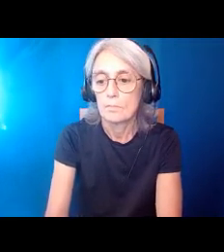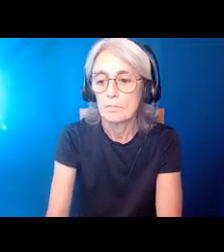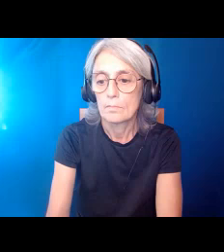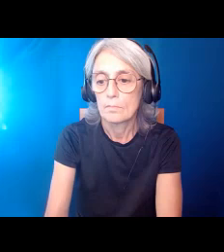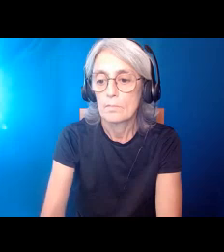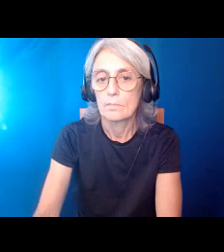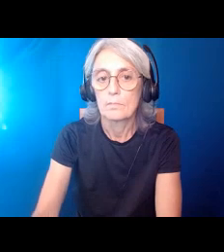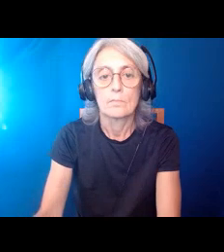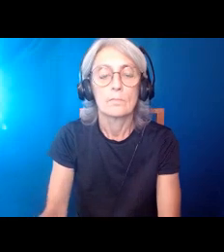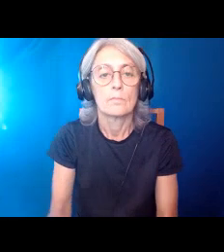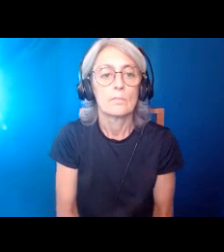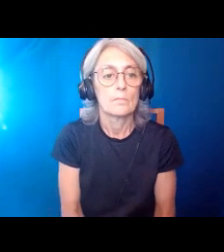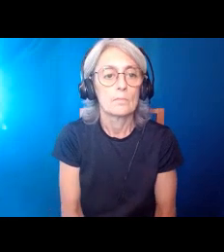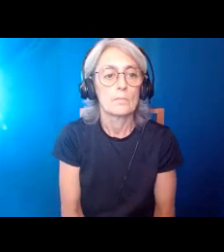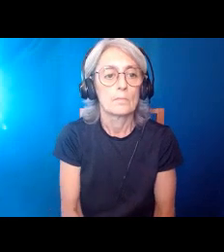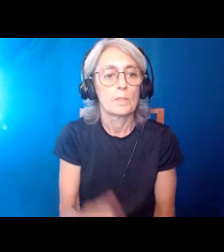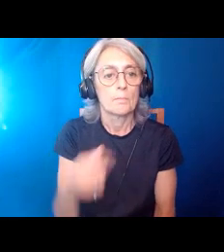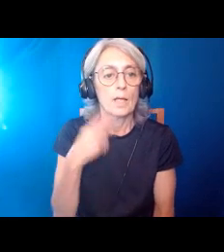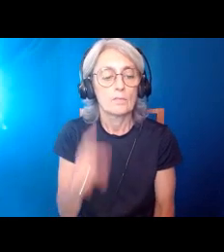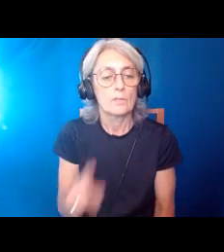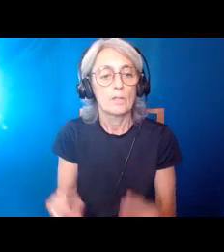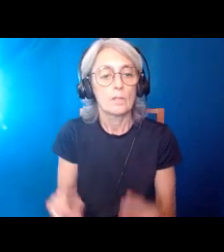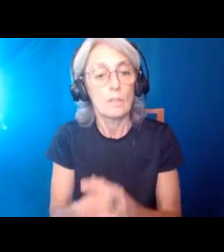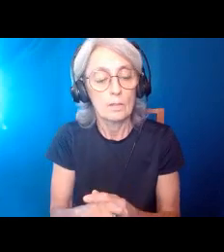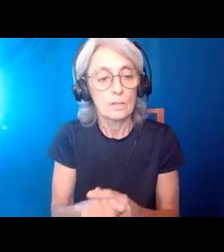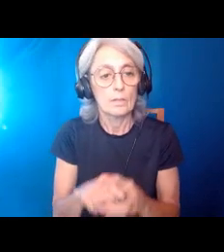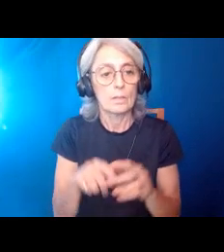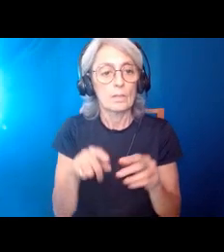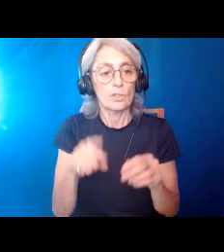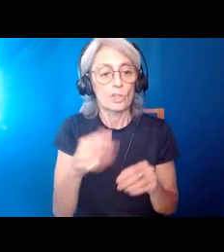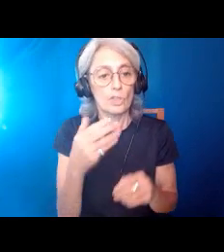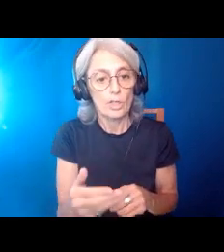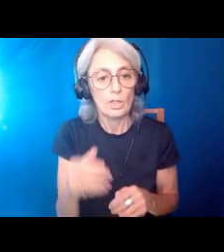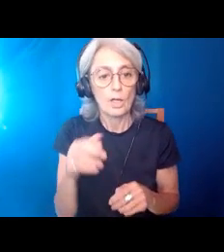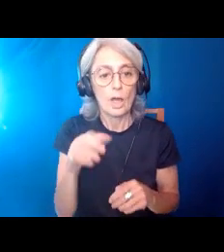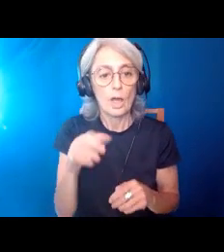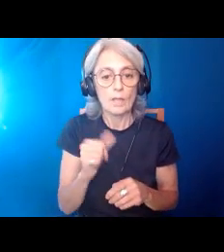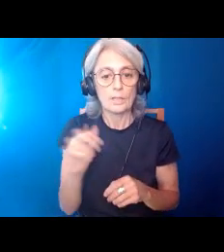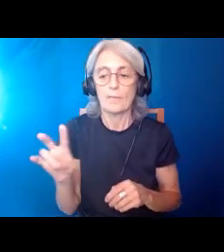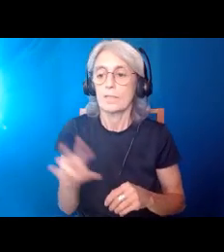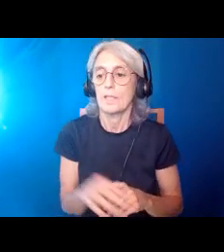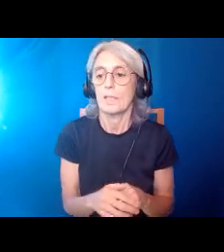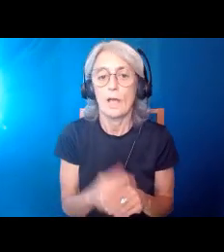No, you're good. This is a 17. So I've got.